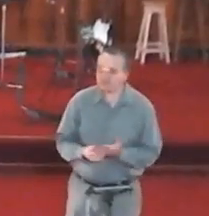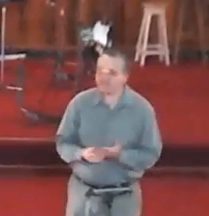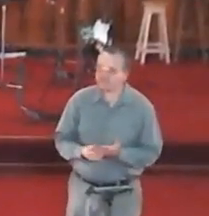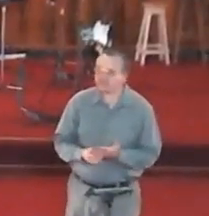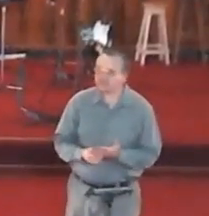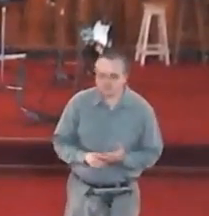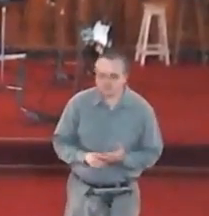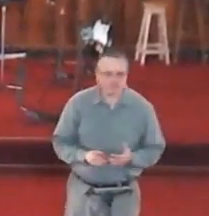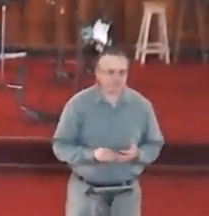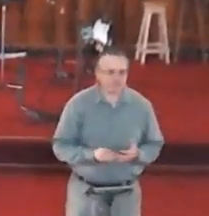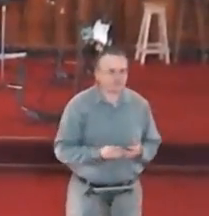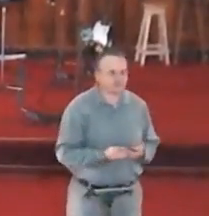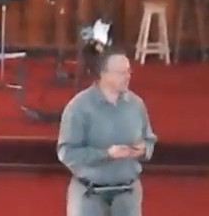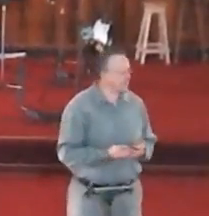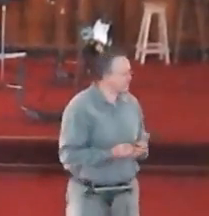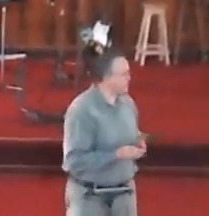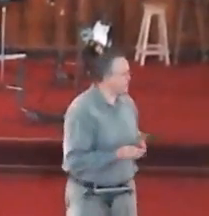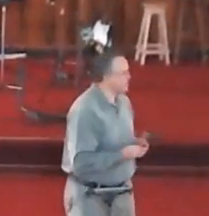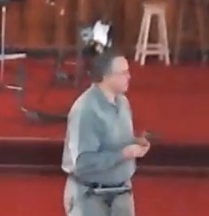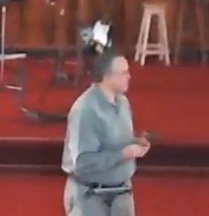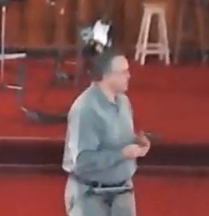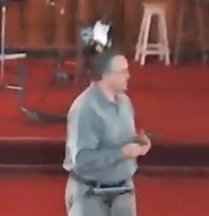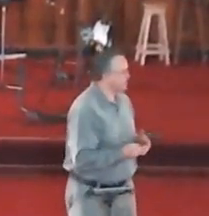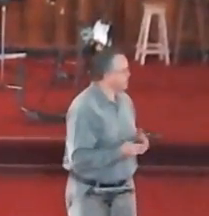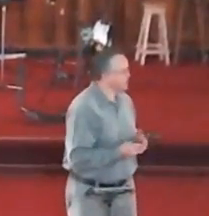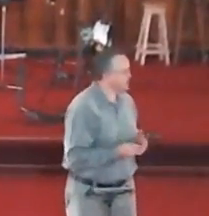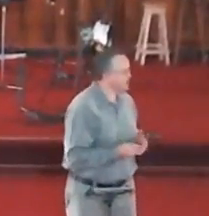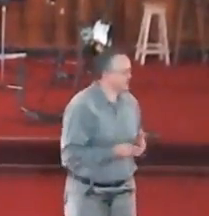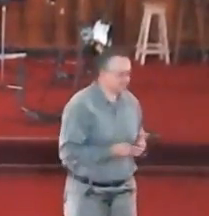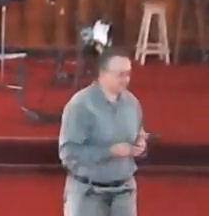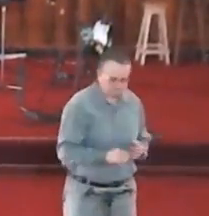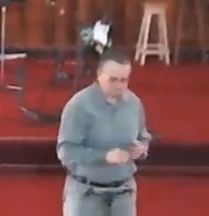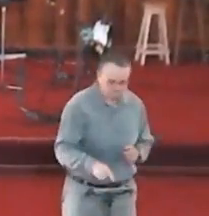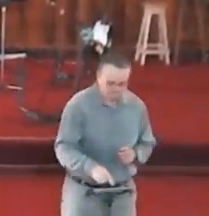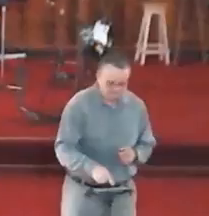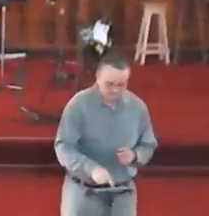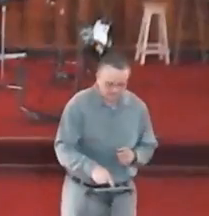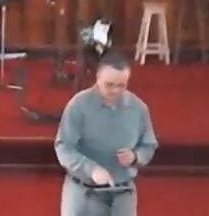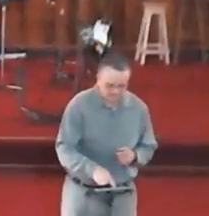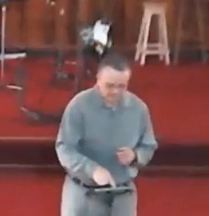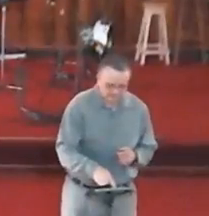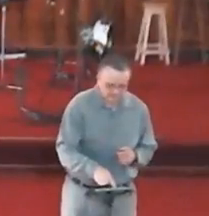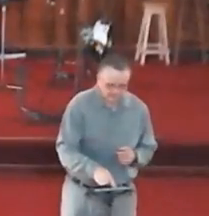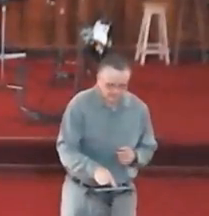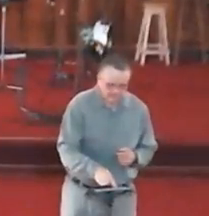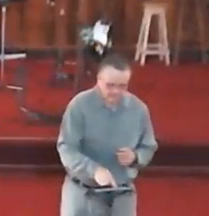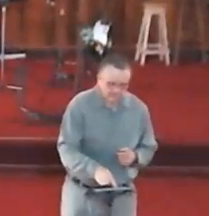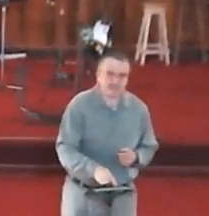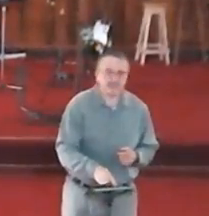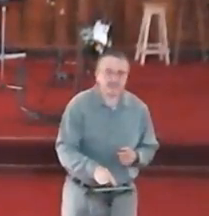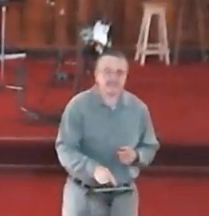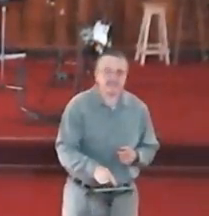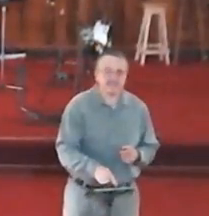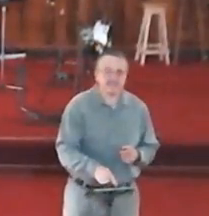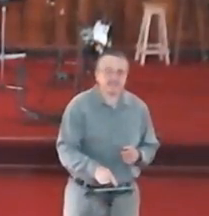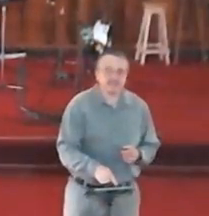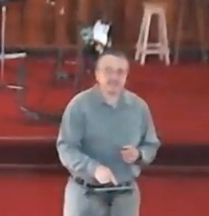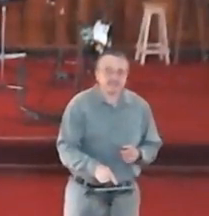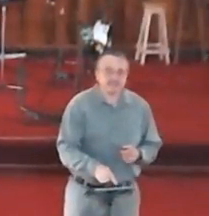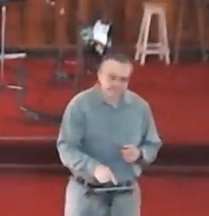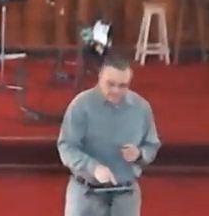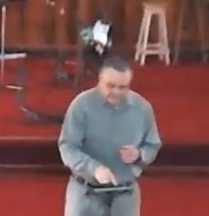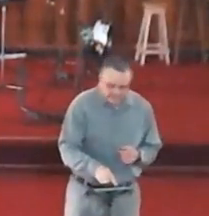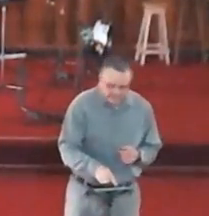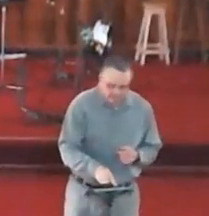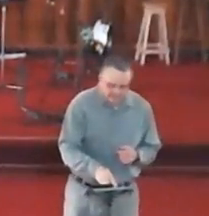estoy seguro que ninguno de nosotros quiere hacer eso regularmente. And I'm certain that none of us wants to be doing that on a regular basis.